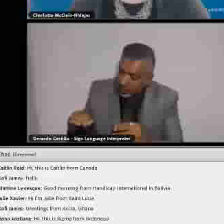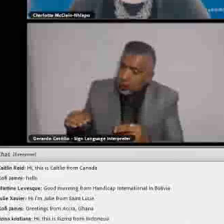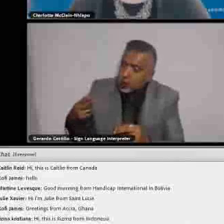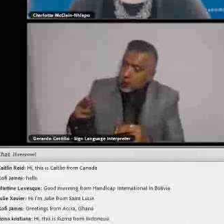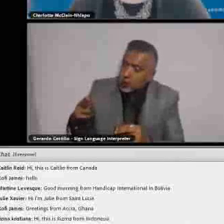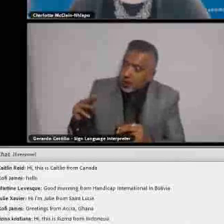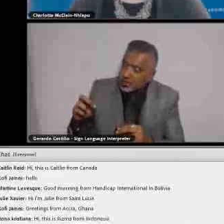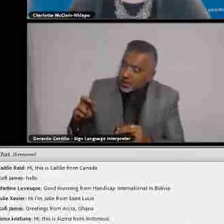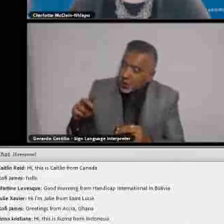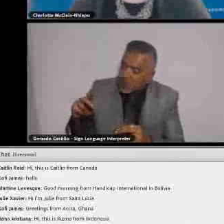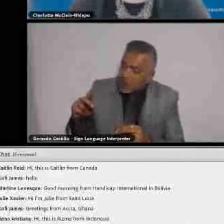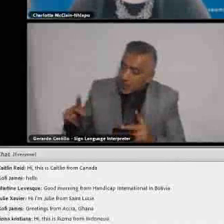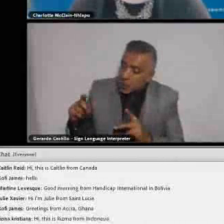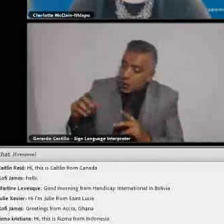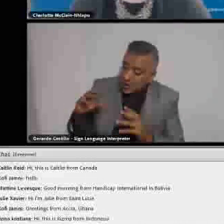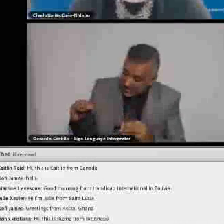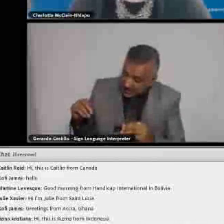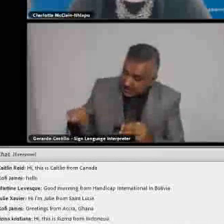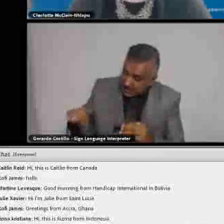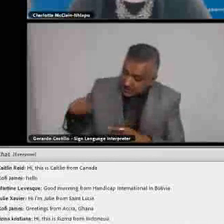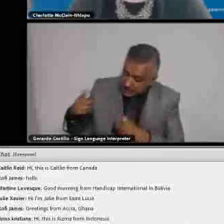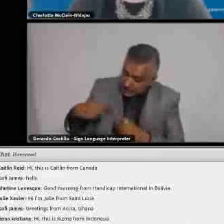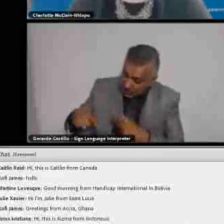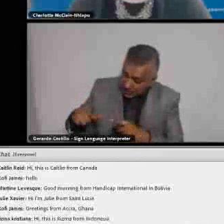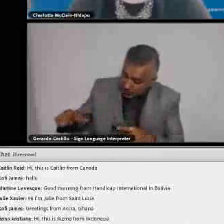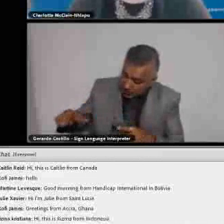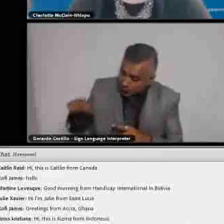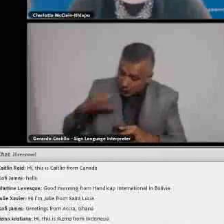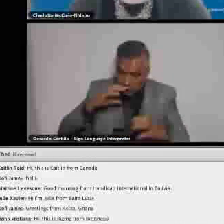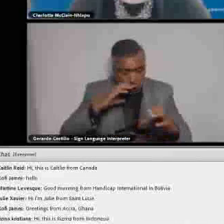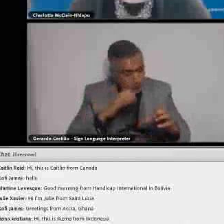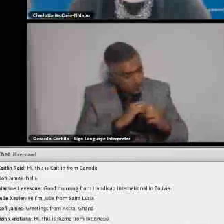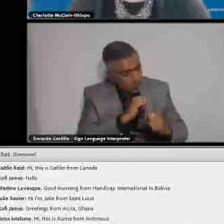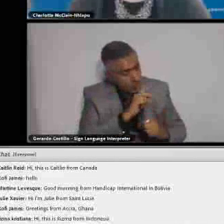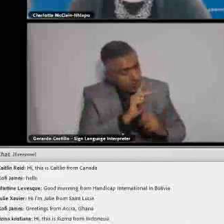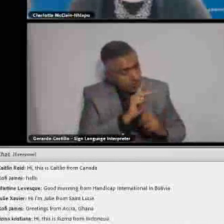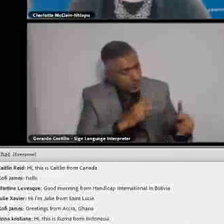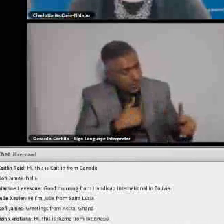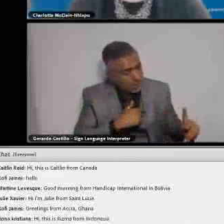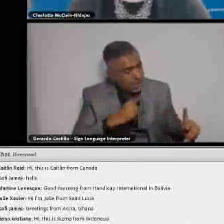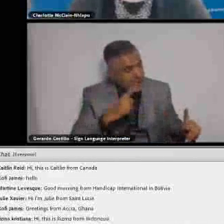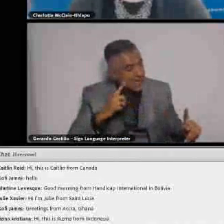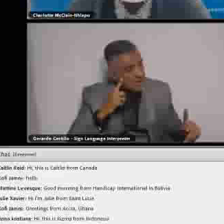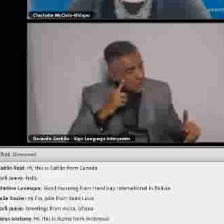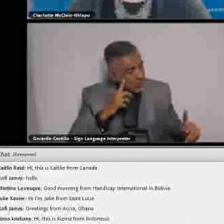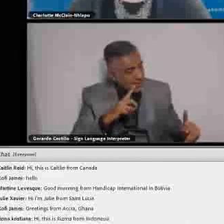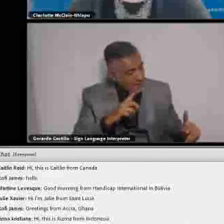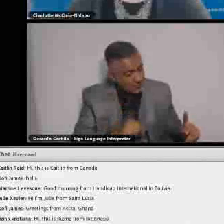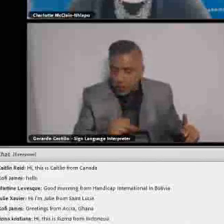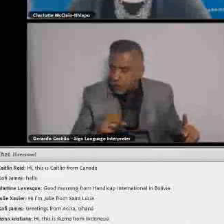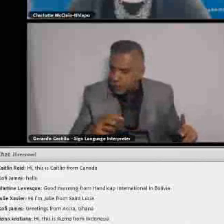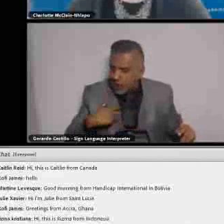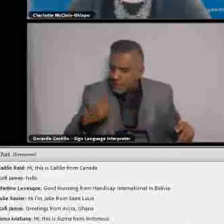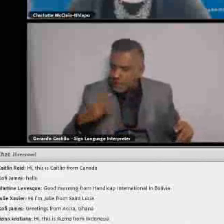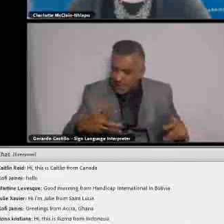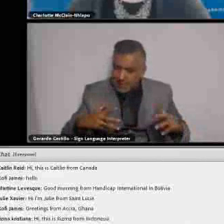could communicate to people with hearing disabilities. So they took a number of steps to make sure